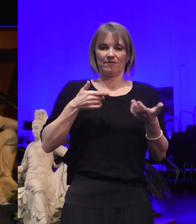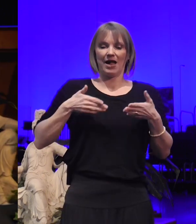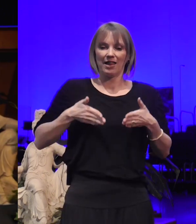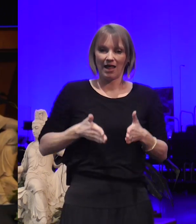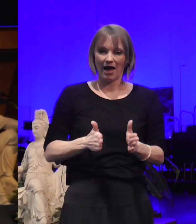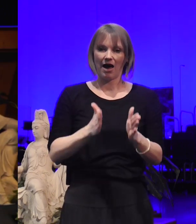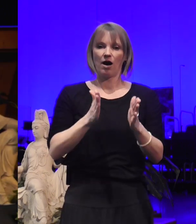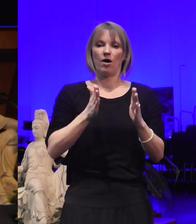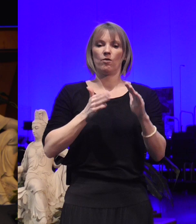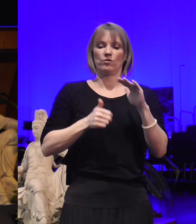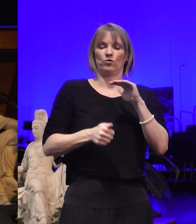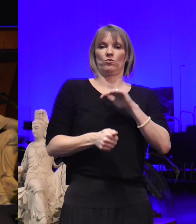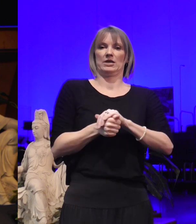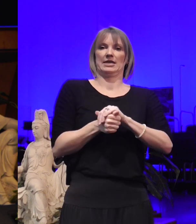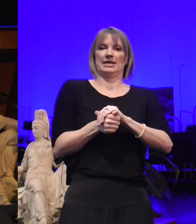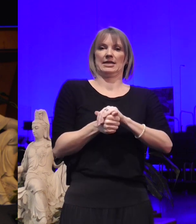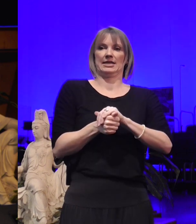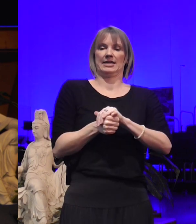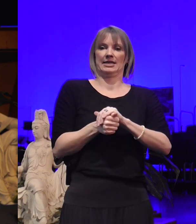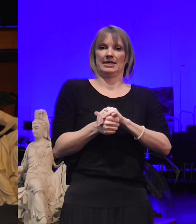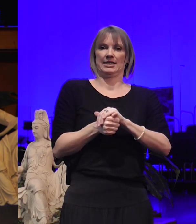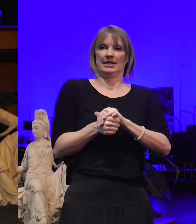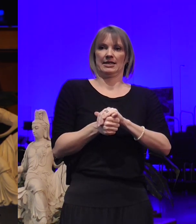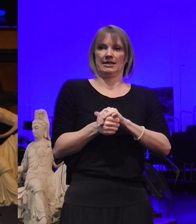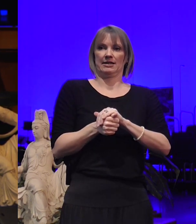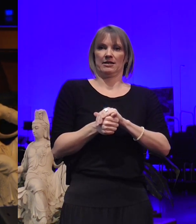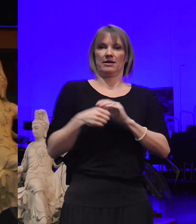stay hidden. We call them